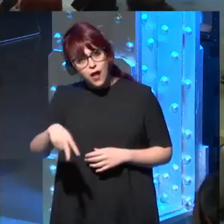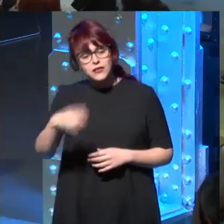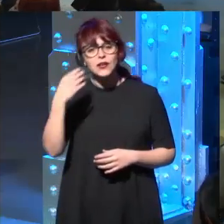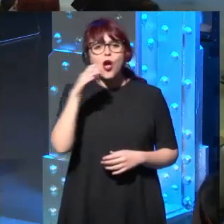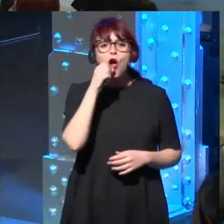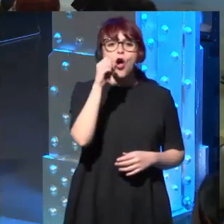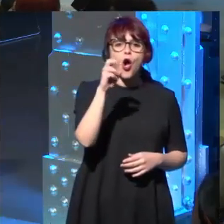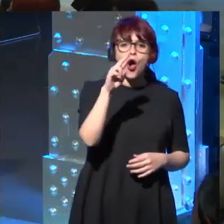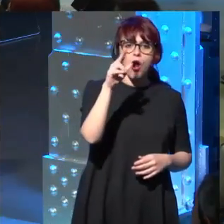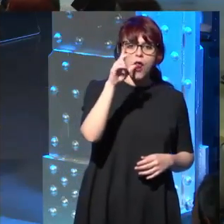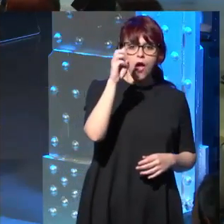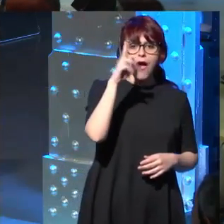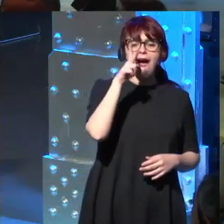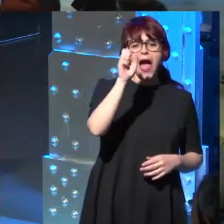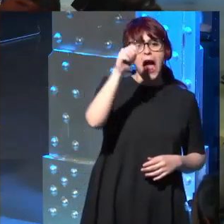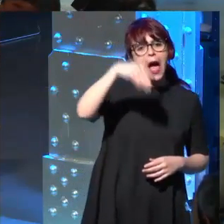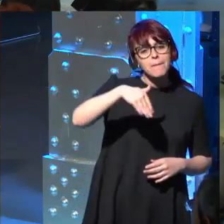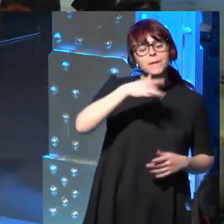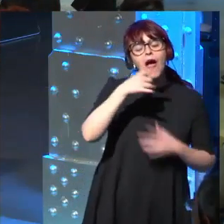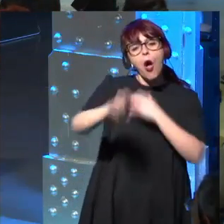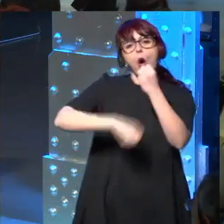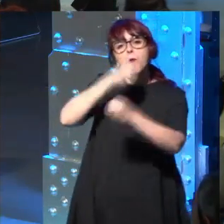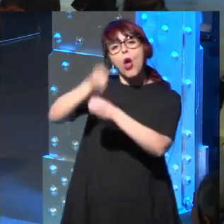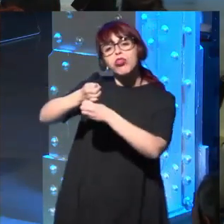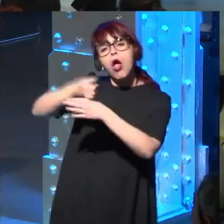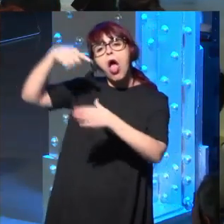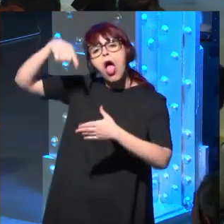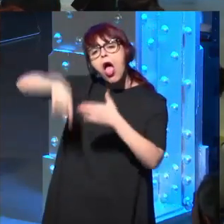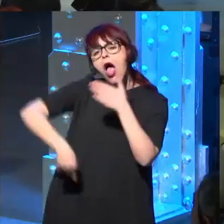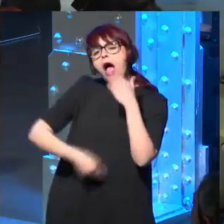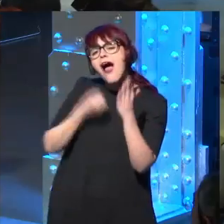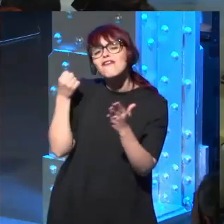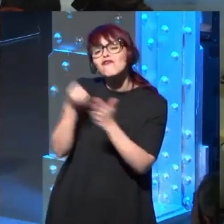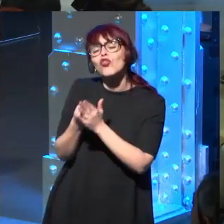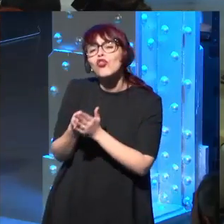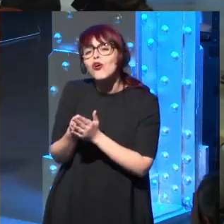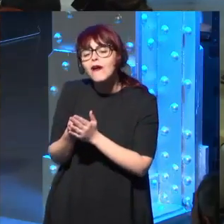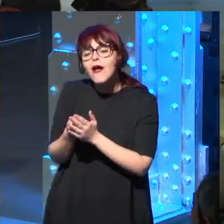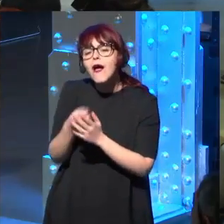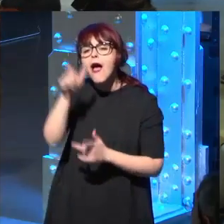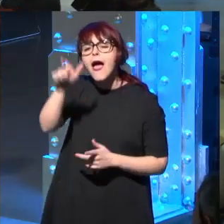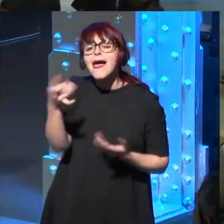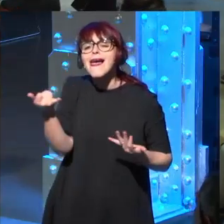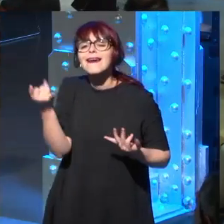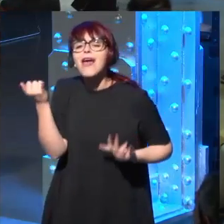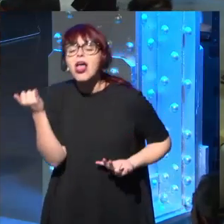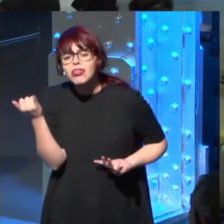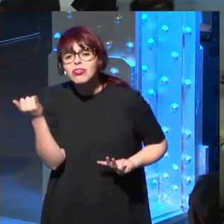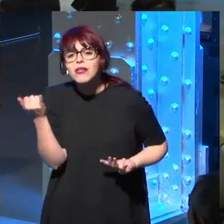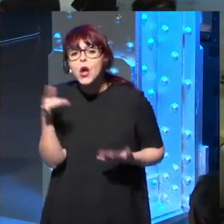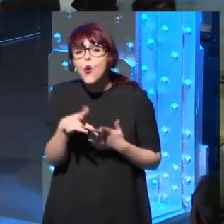to Orhan. What's in the deep well? Perhaps a red-haired woman?